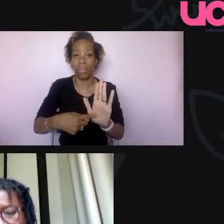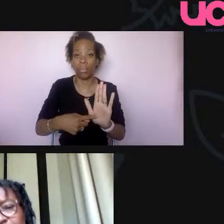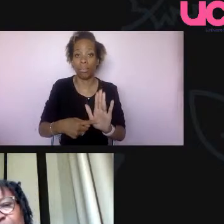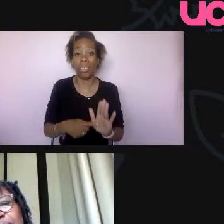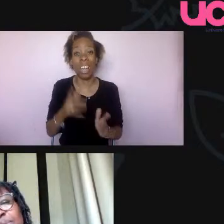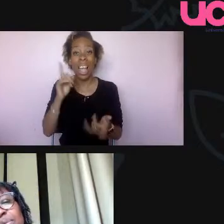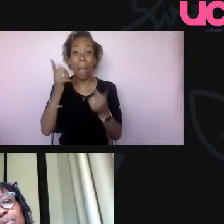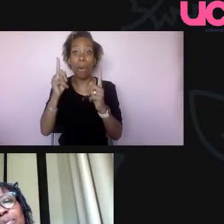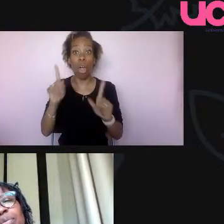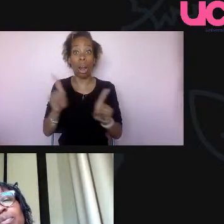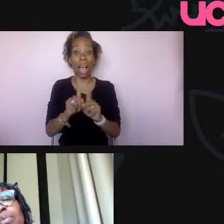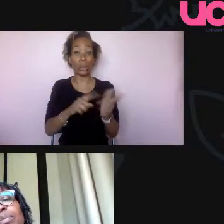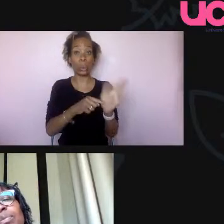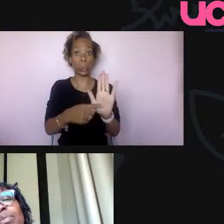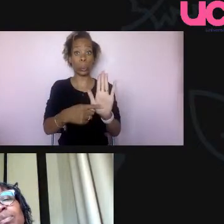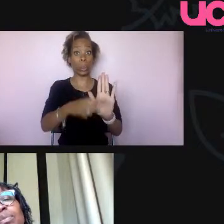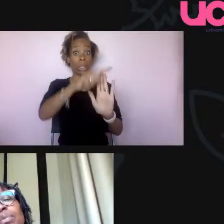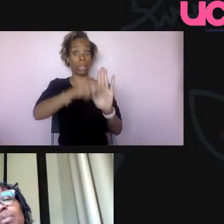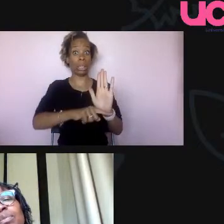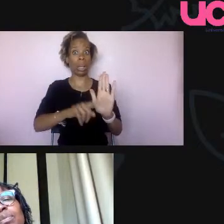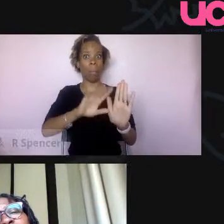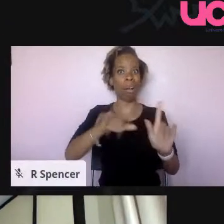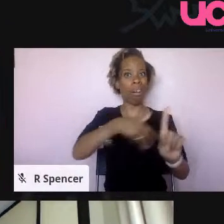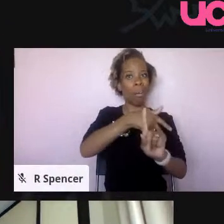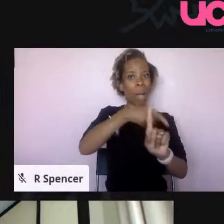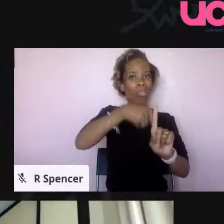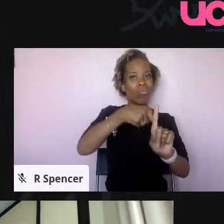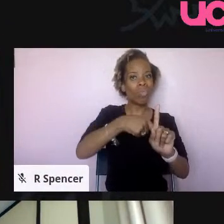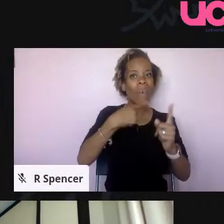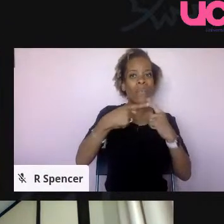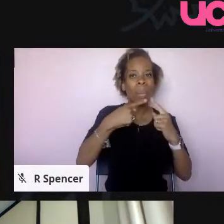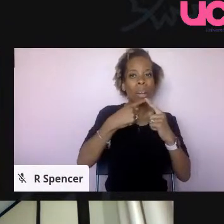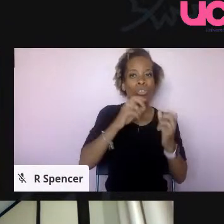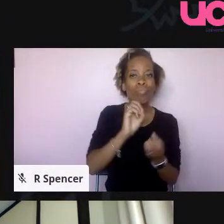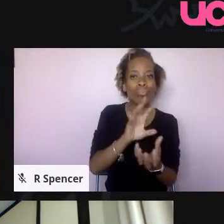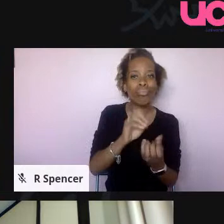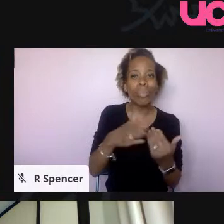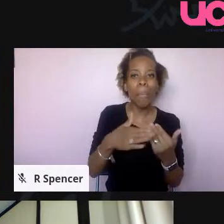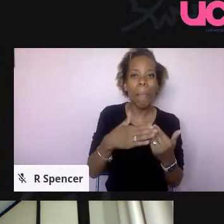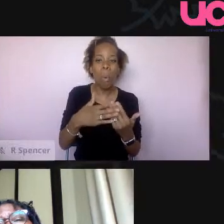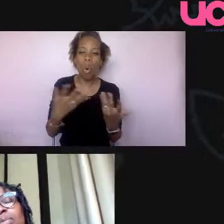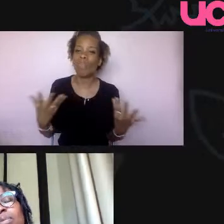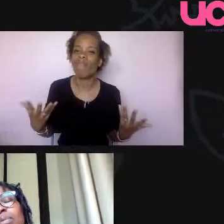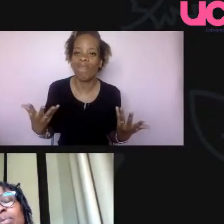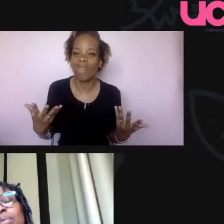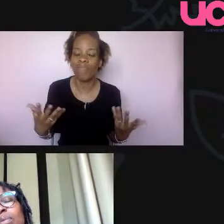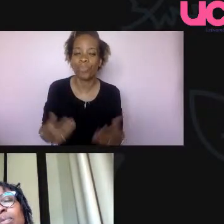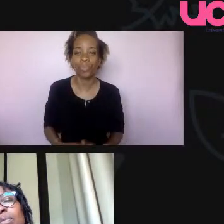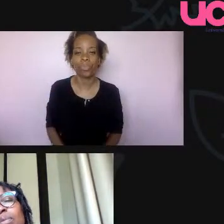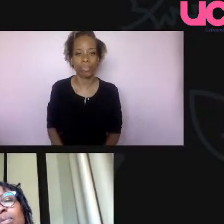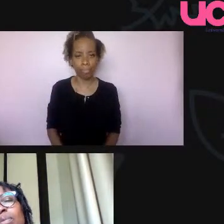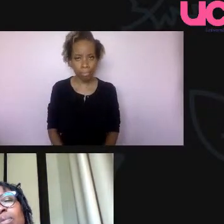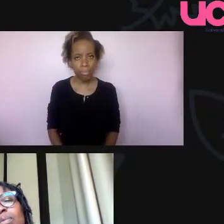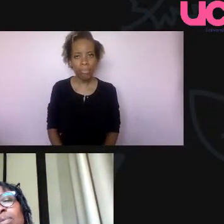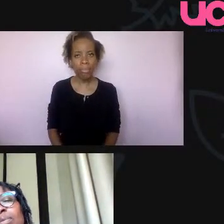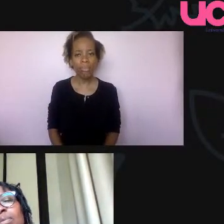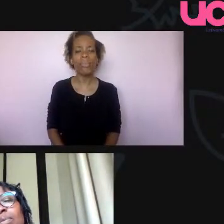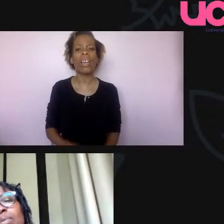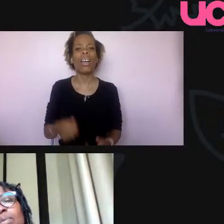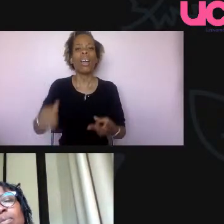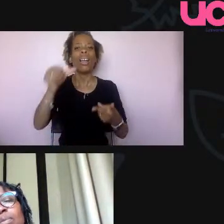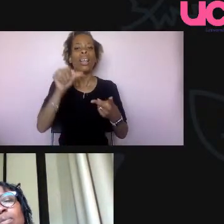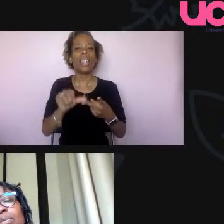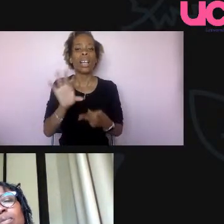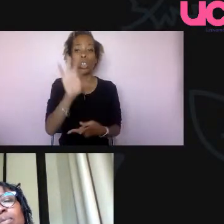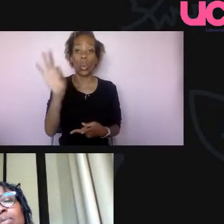do. Super. Thank you, Seth. If we can move on to the next question then. We had very topical